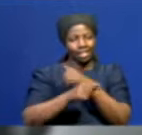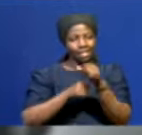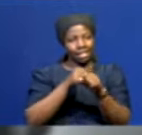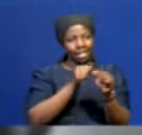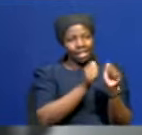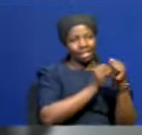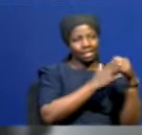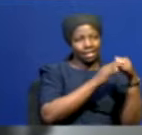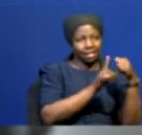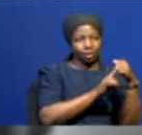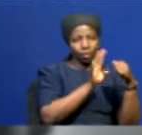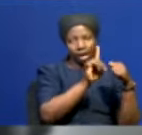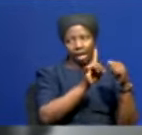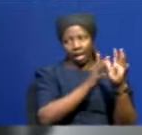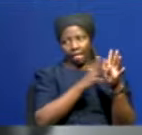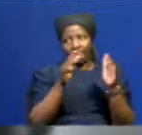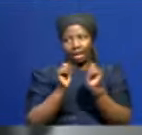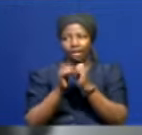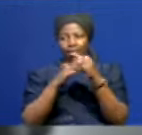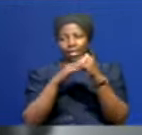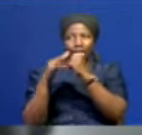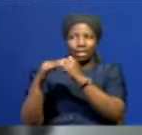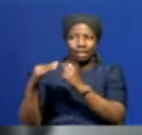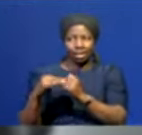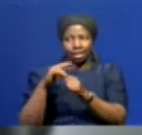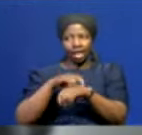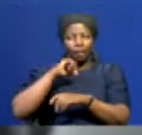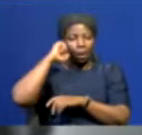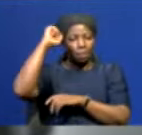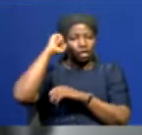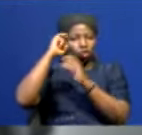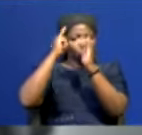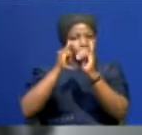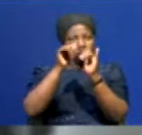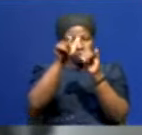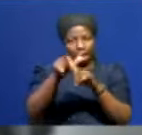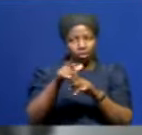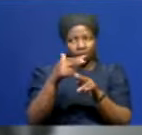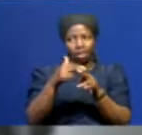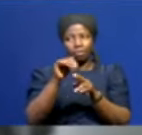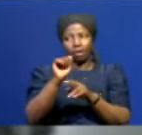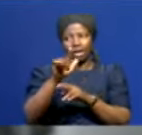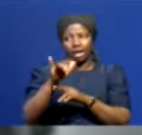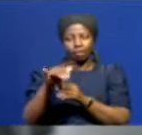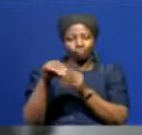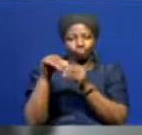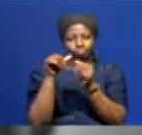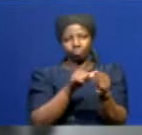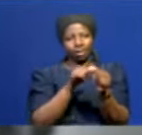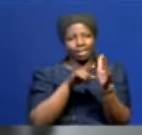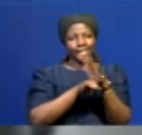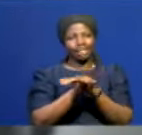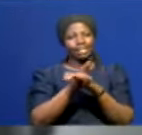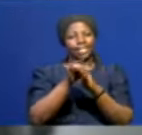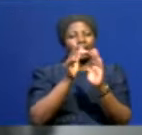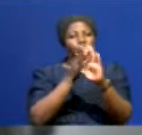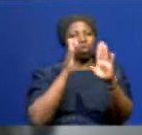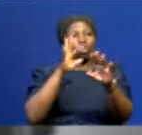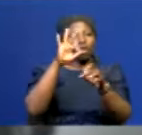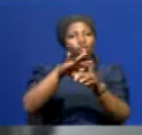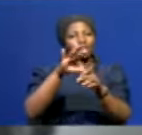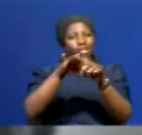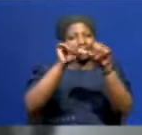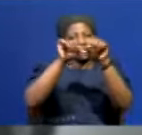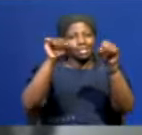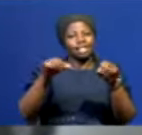to 1988, when a political newcomer, Ali Bidu, beat him in the infamous queue voting system, commonly